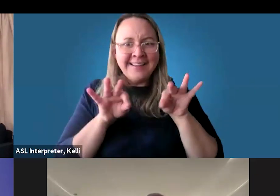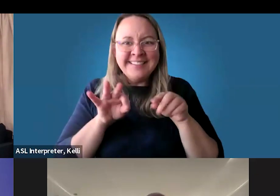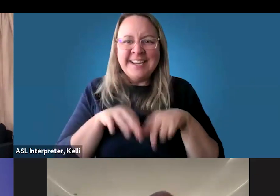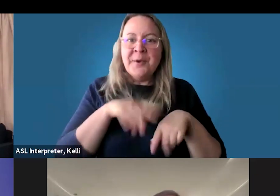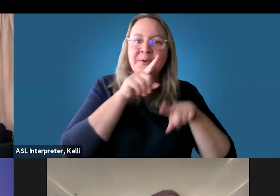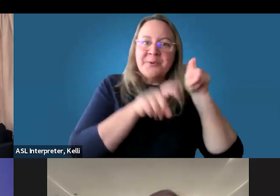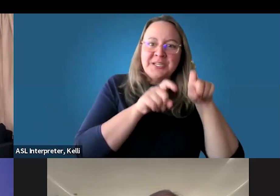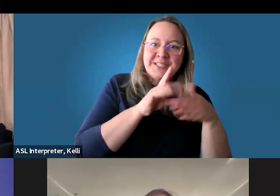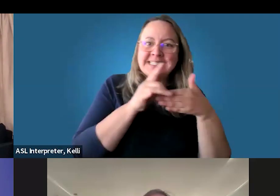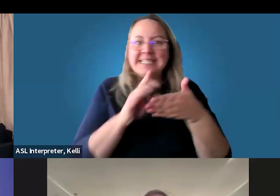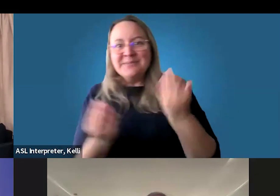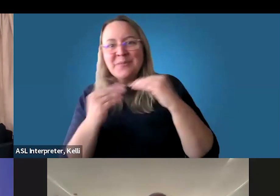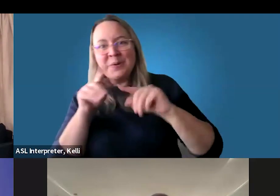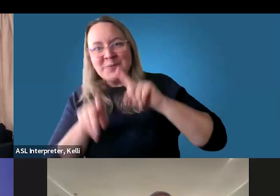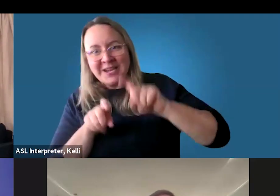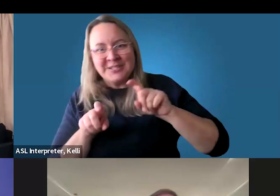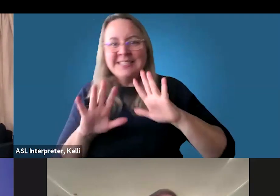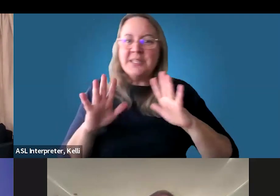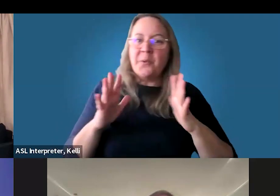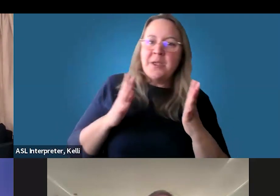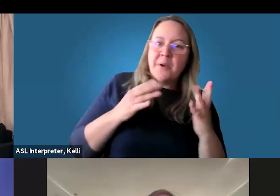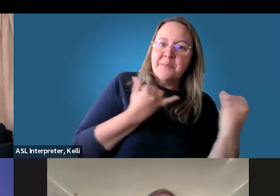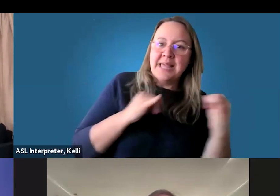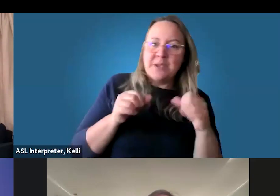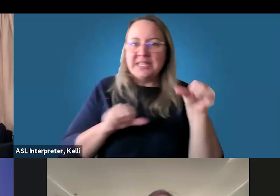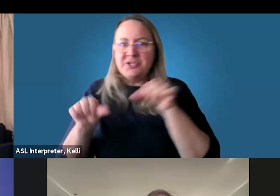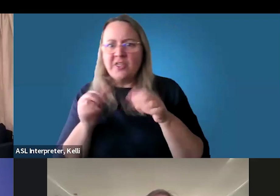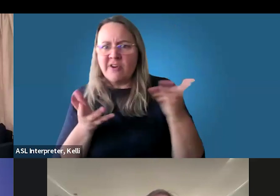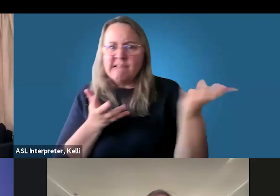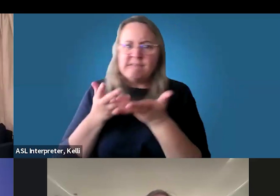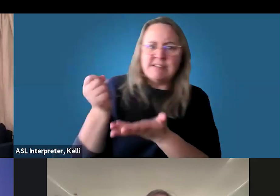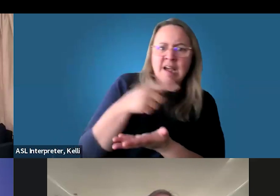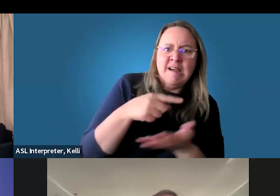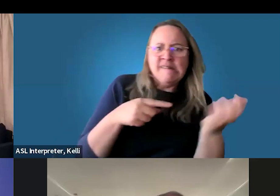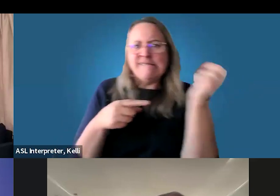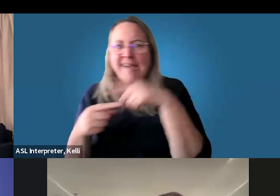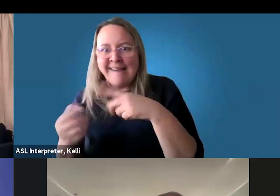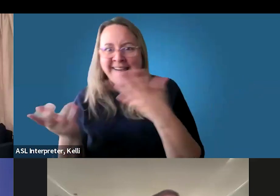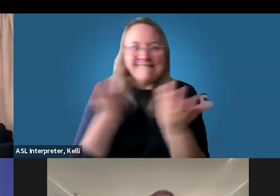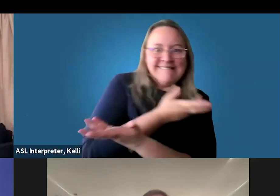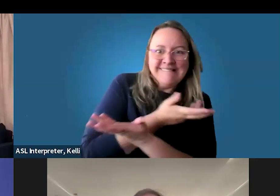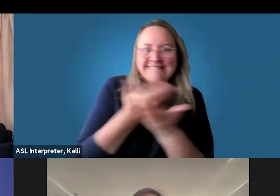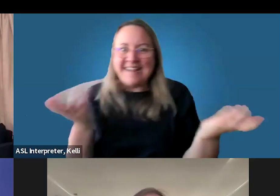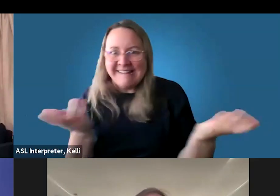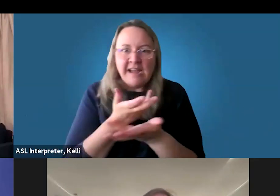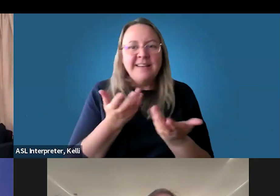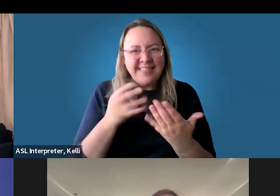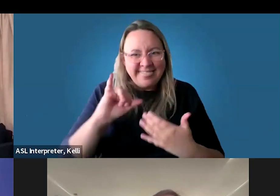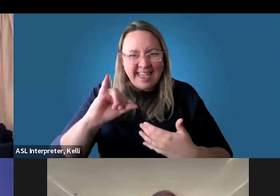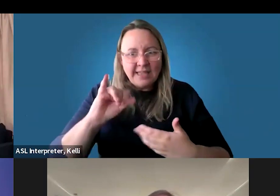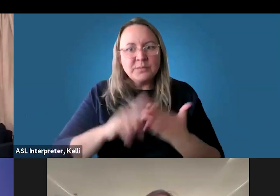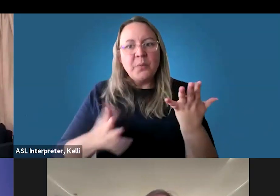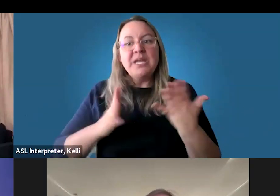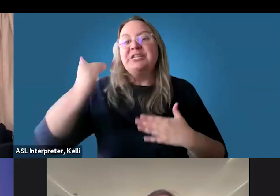right? And it was exciting because we were sort of playing off of one another and collaborating in a way that maybe we weren't when we were kind of talking at each other with the stuff that we